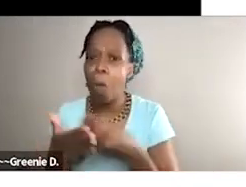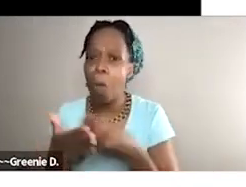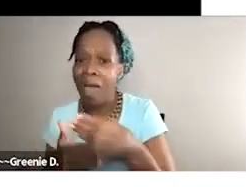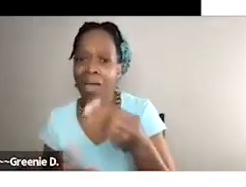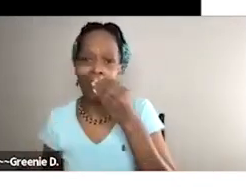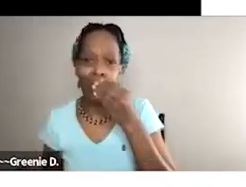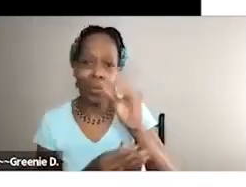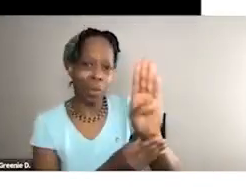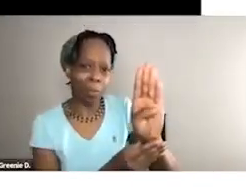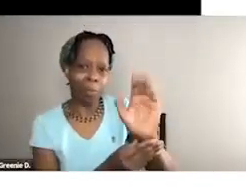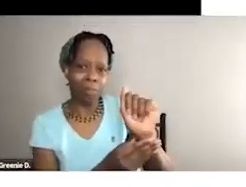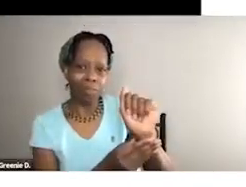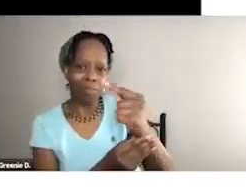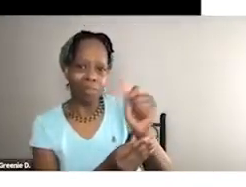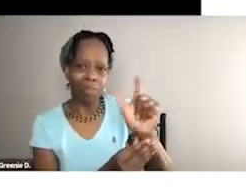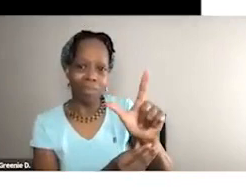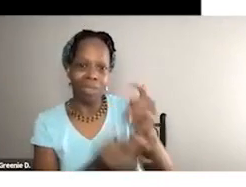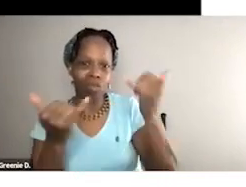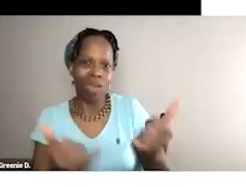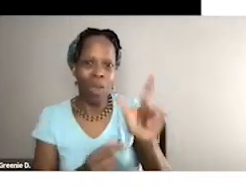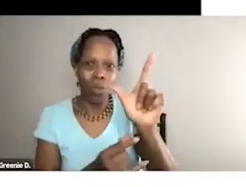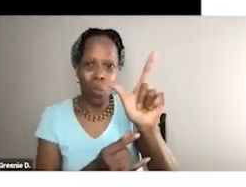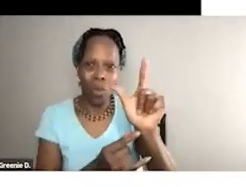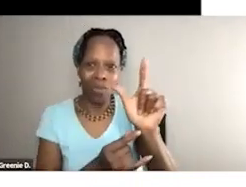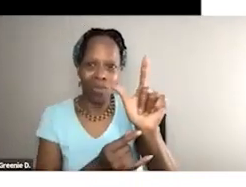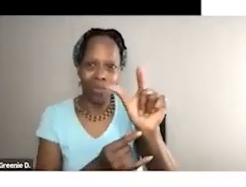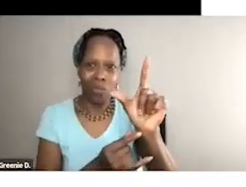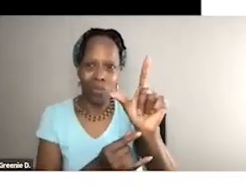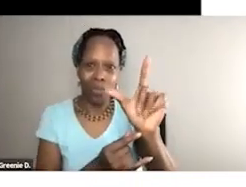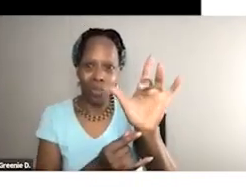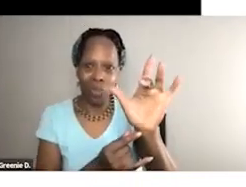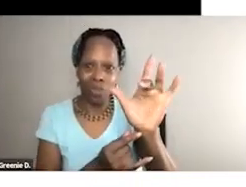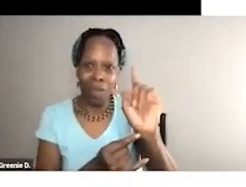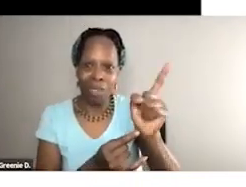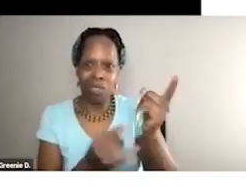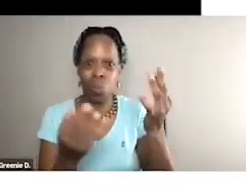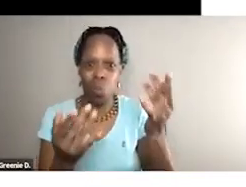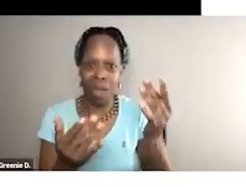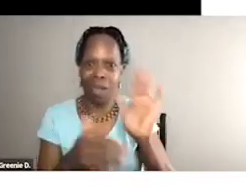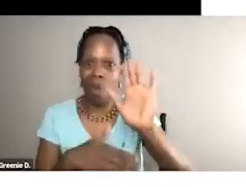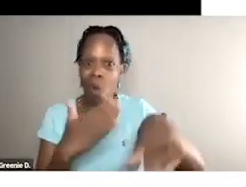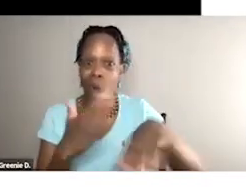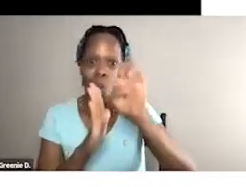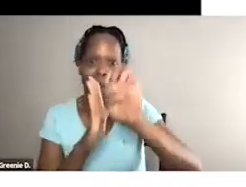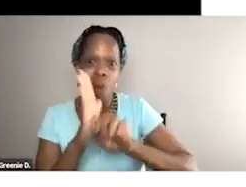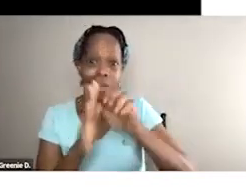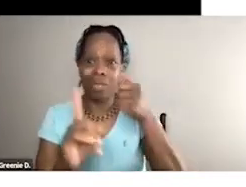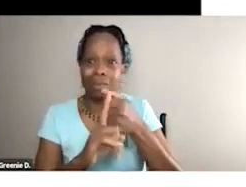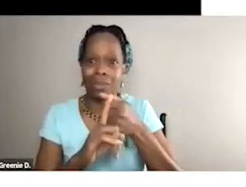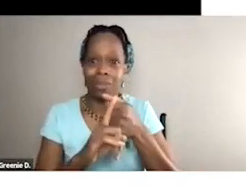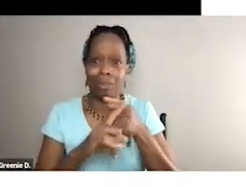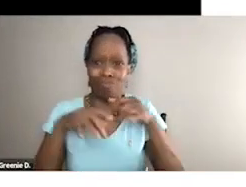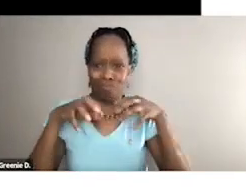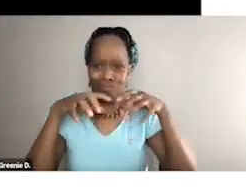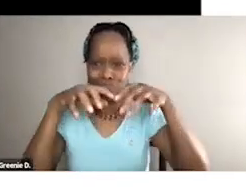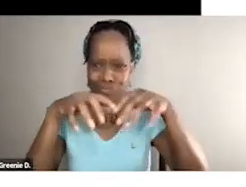about 25 minutes now. All of the elevators that have come by have been full. There's other elevators in